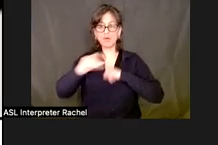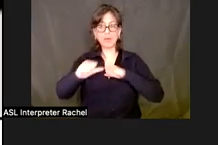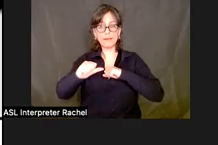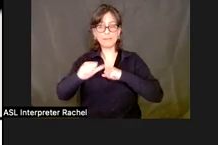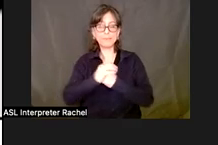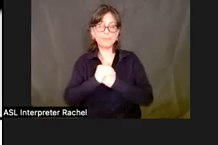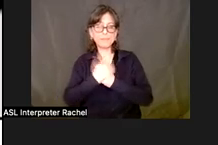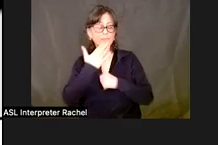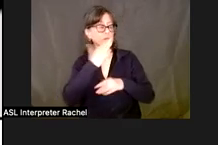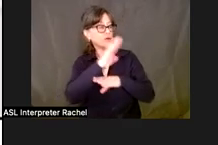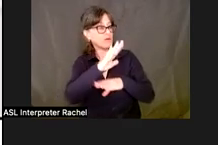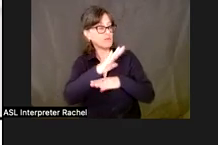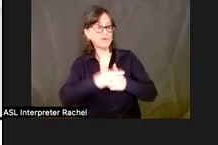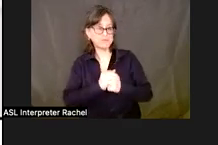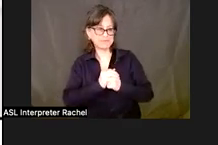Okay, good afternoon.